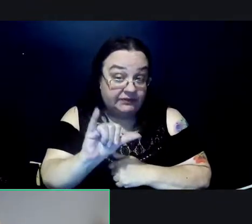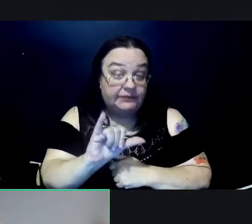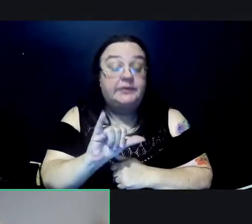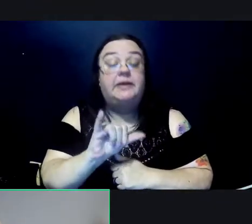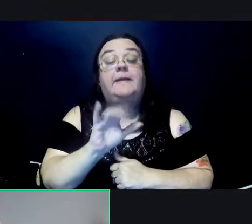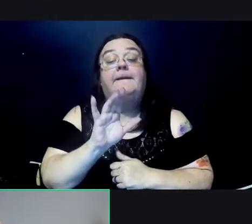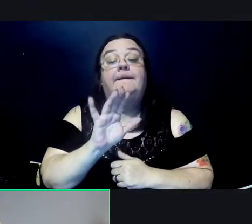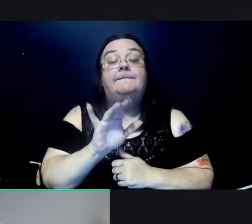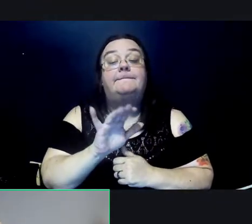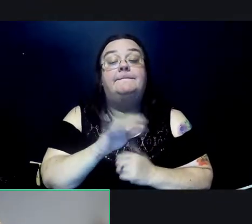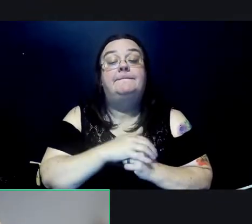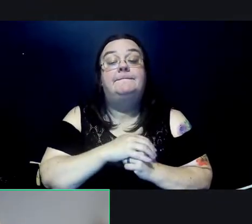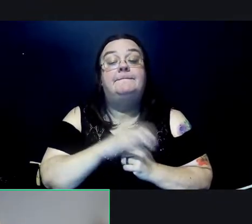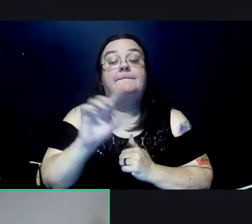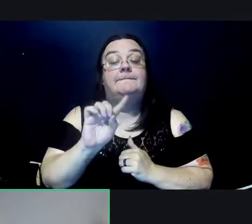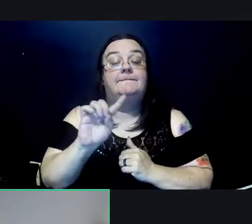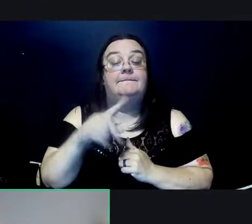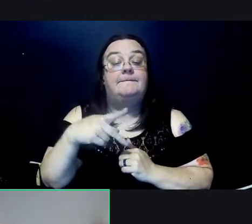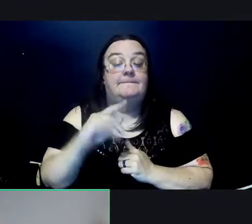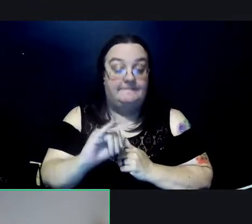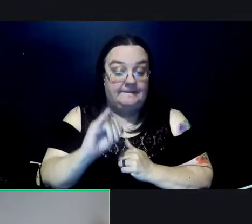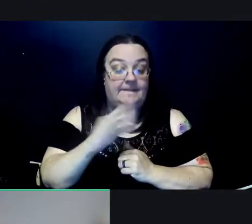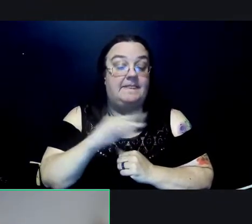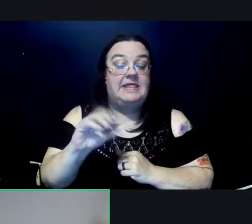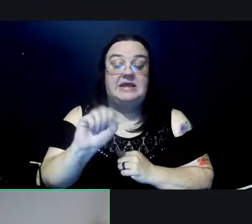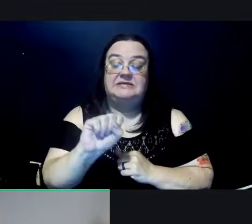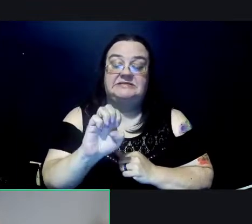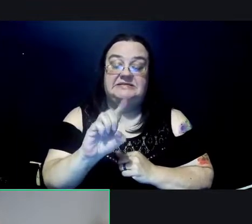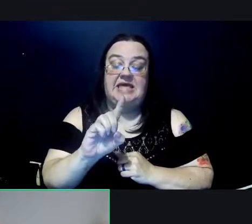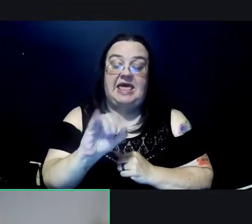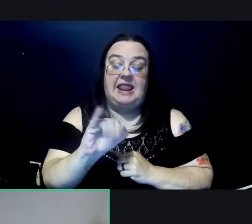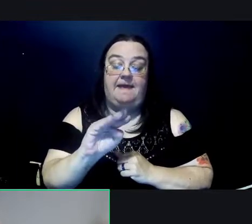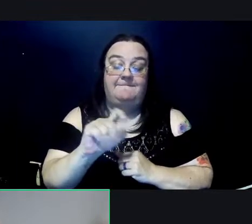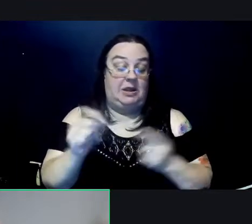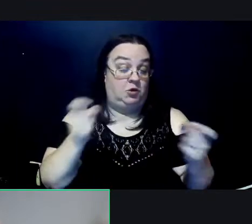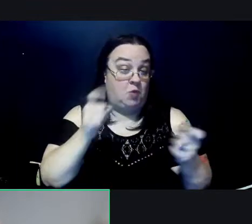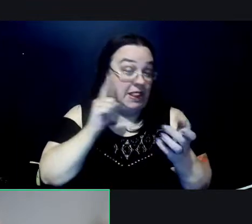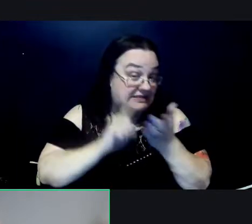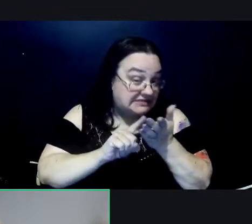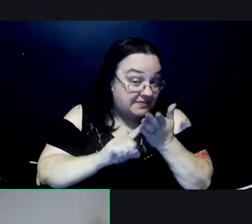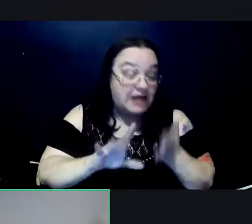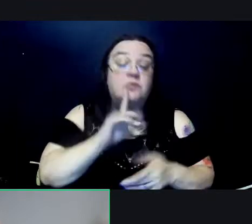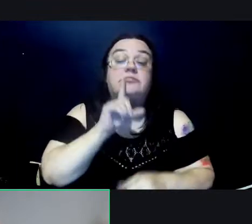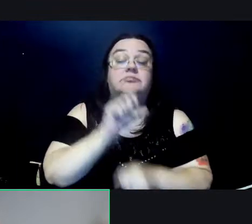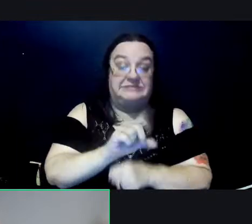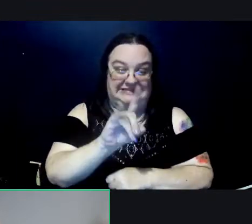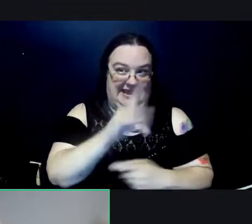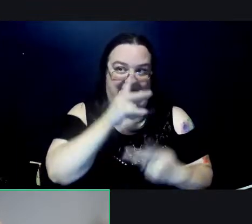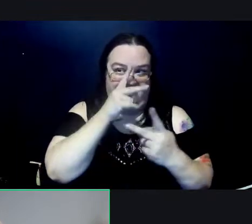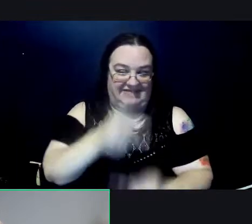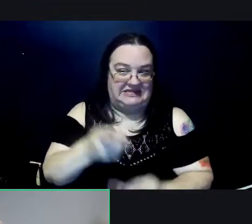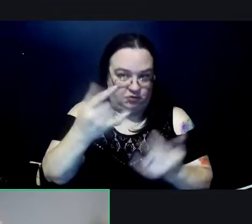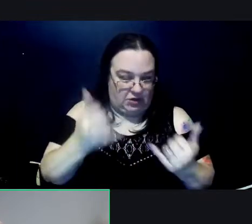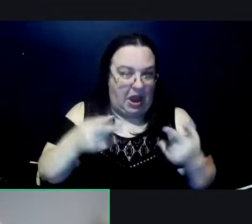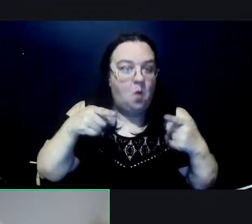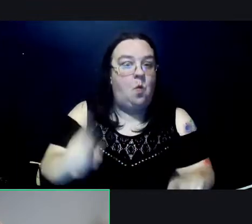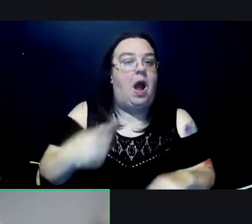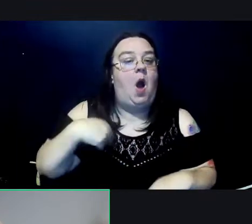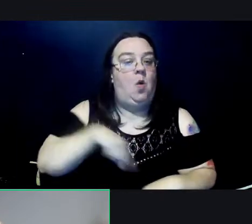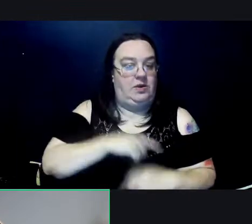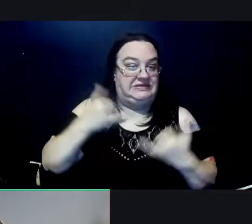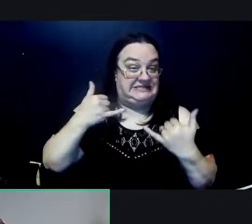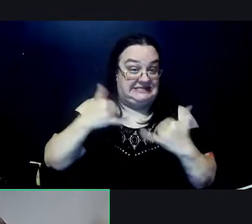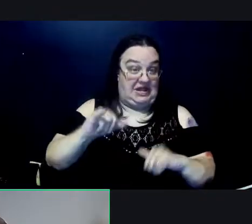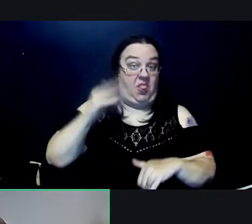The DPI and sediment control inspector actually visited the site today while we were still on site. So we actually walked it with